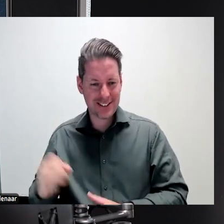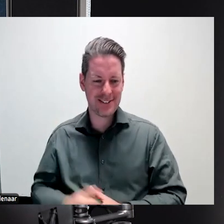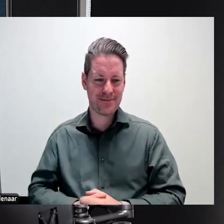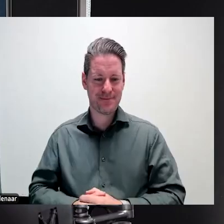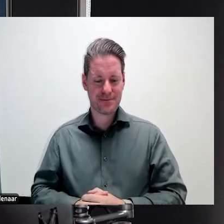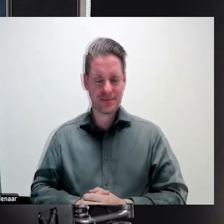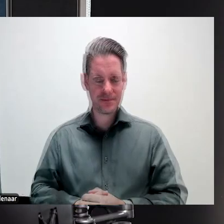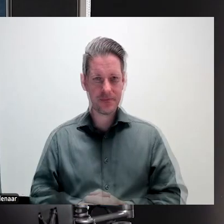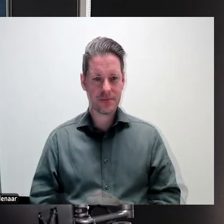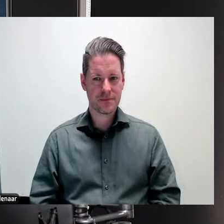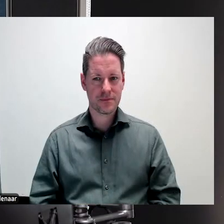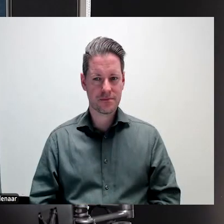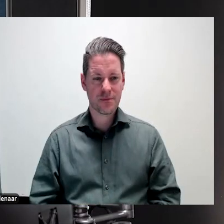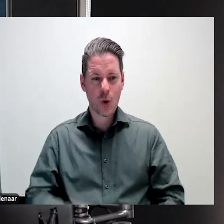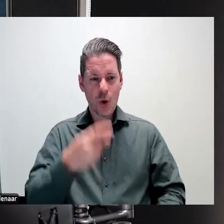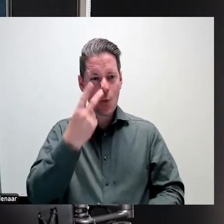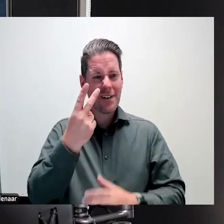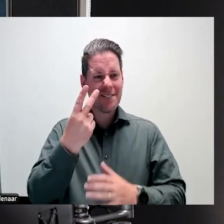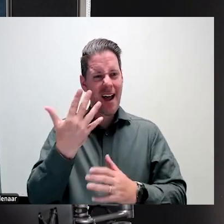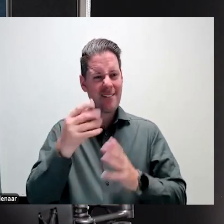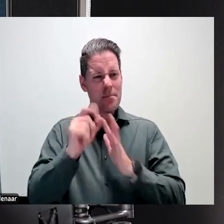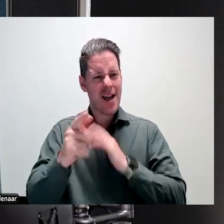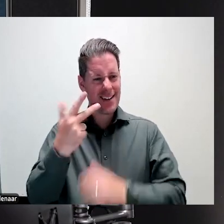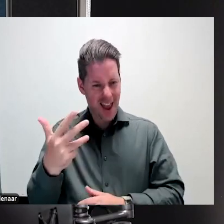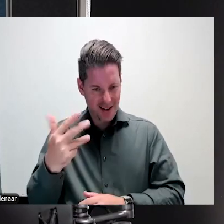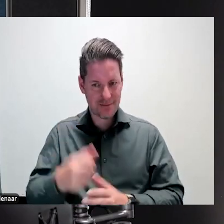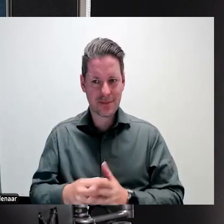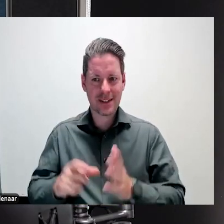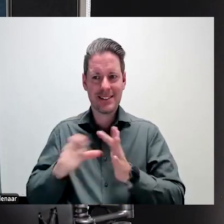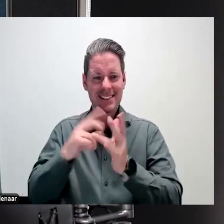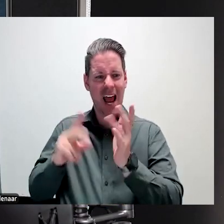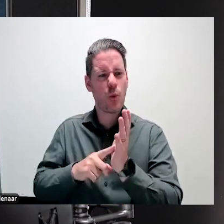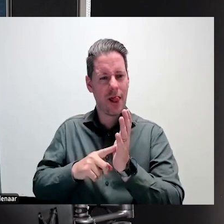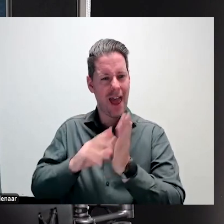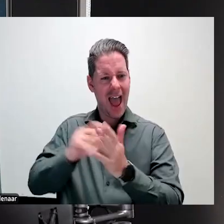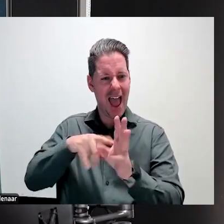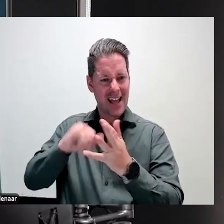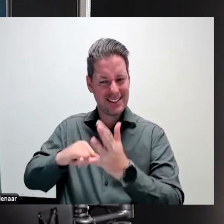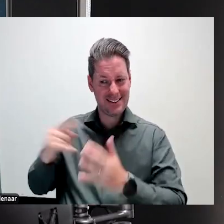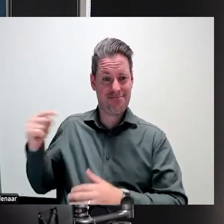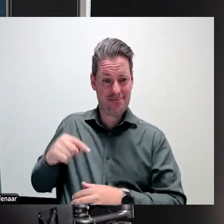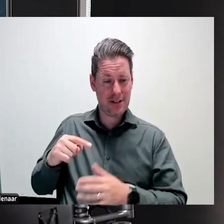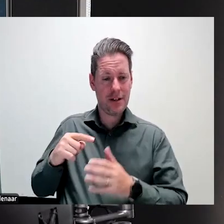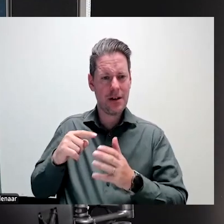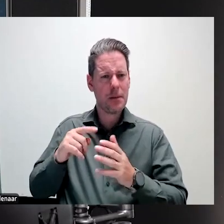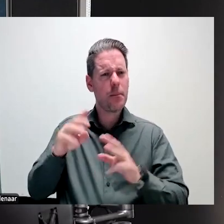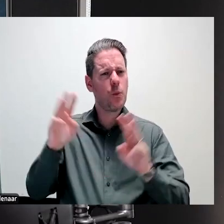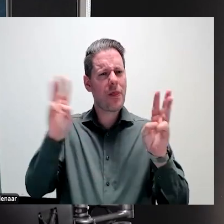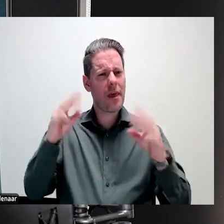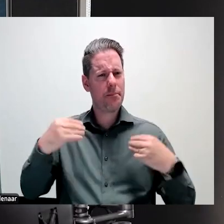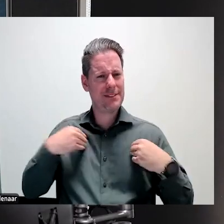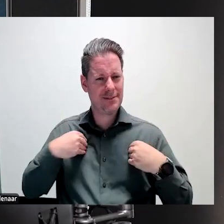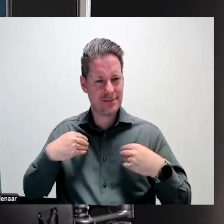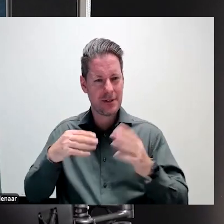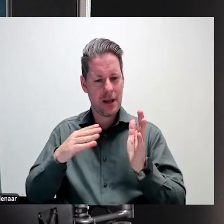30. 25 minutes past 9, and Daniel Hayes is with us from the Bureau of Meteorology this morning. Morning,